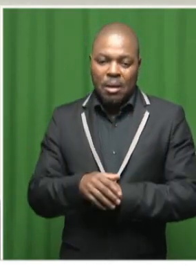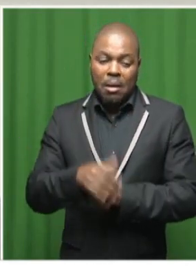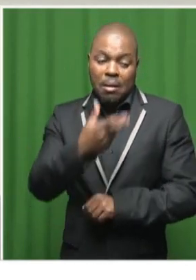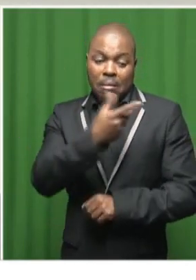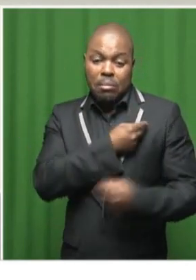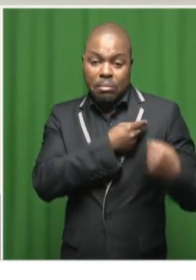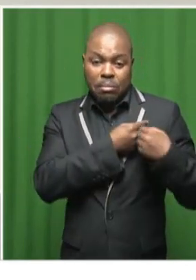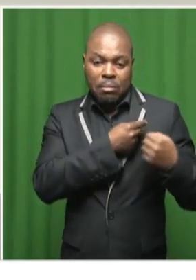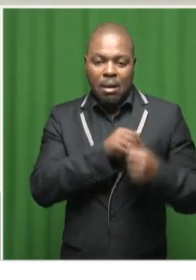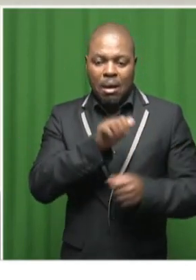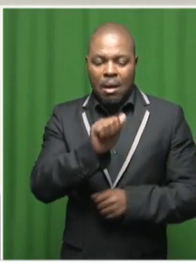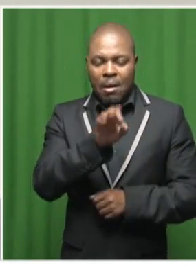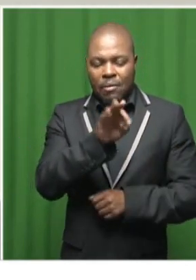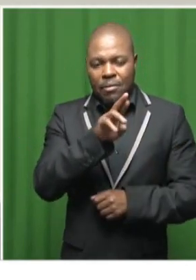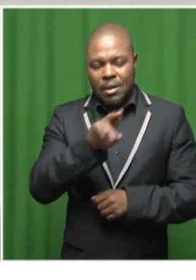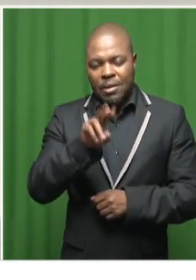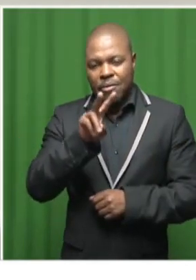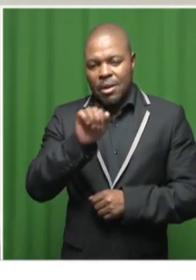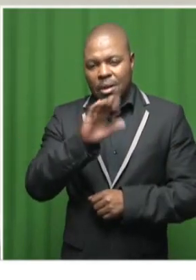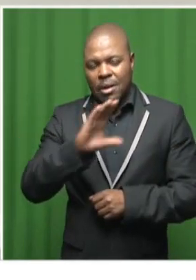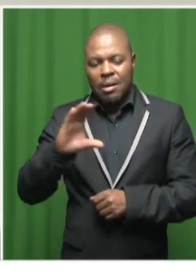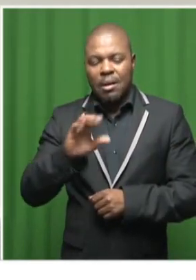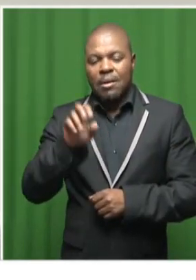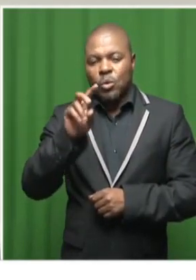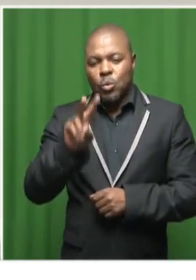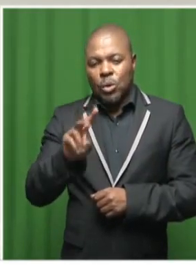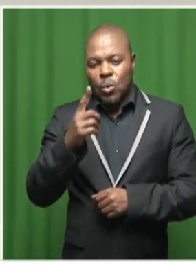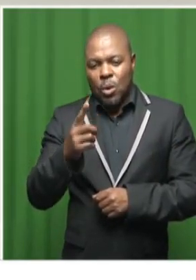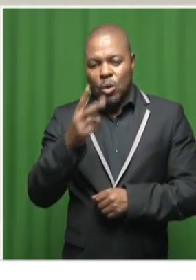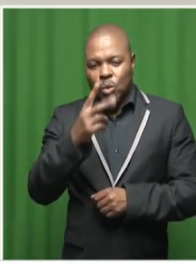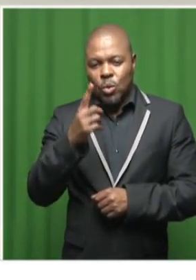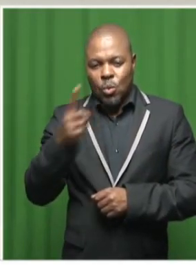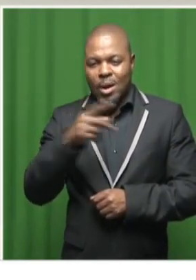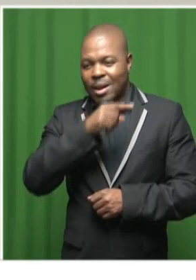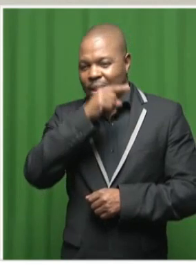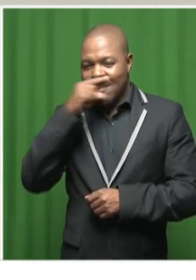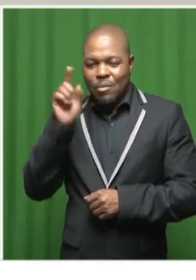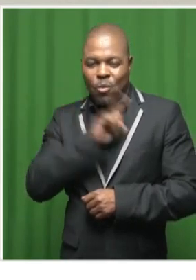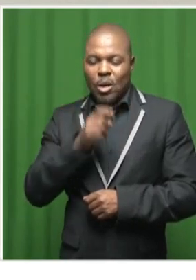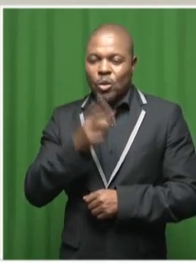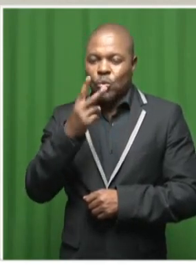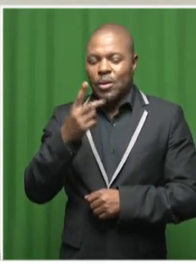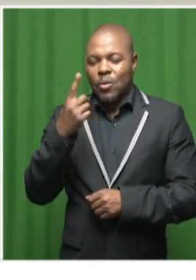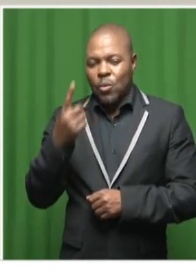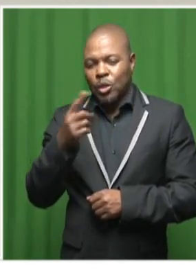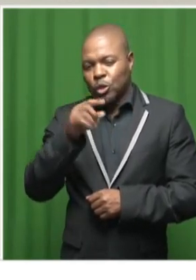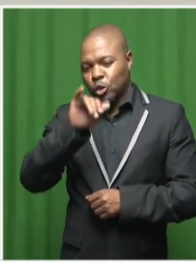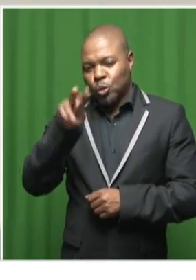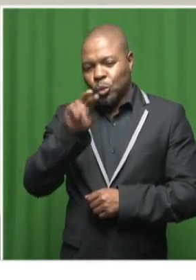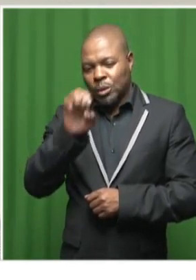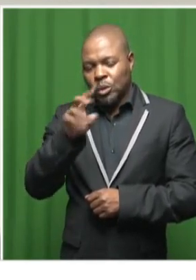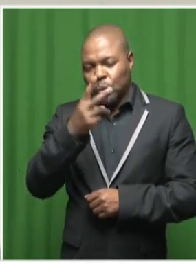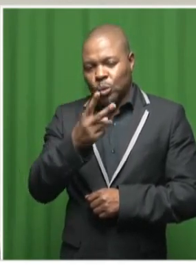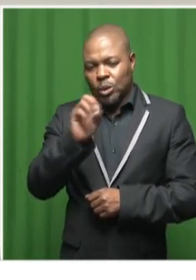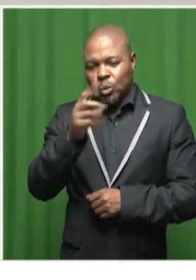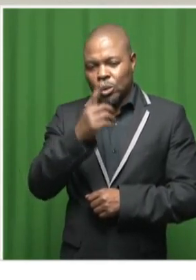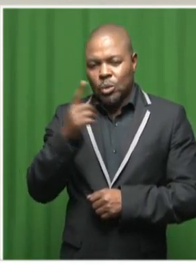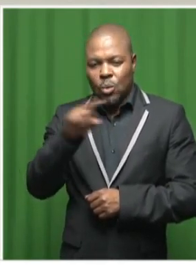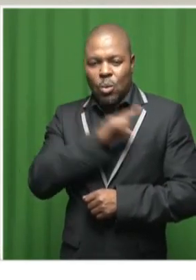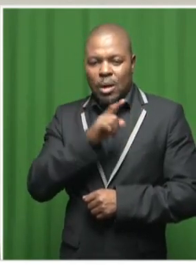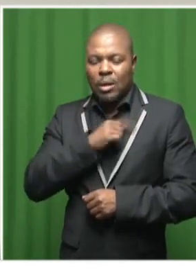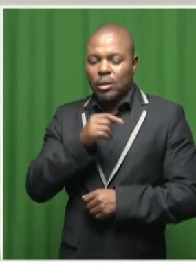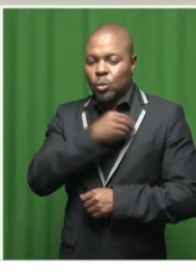vaccine, Afrivac 2121, named after the day 21st June 2021, when Dr.